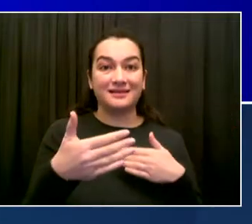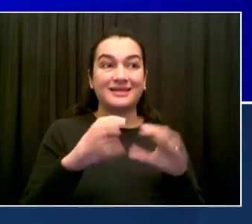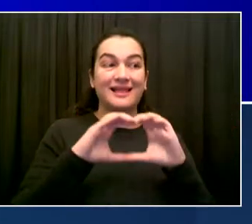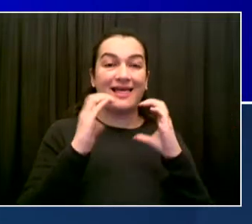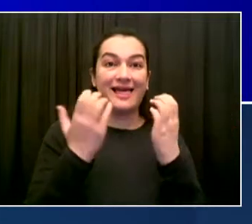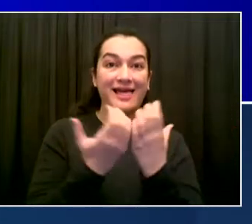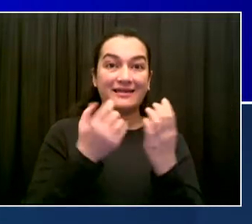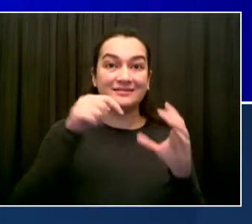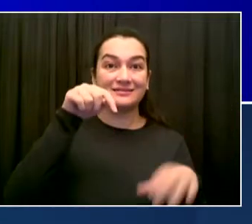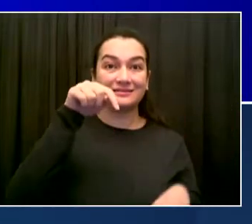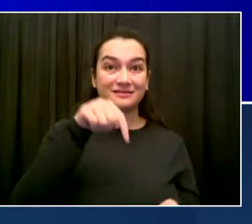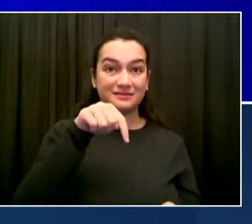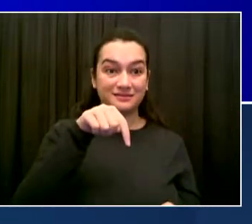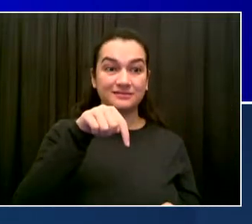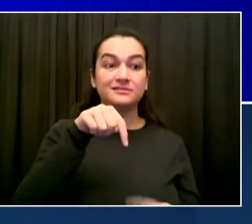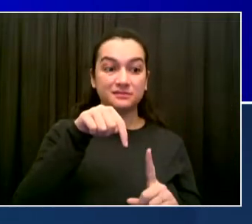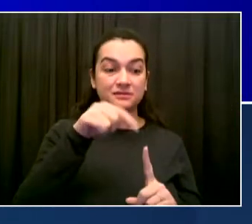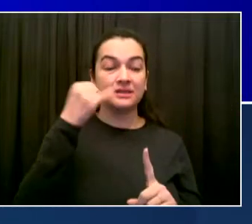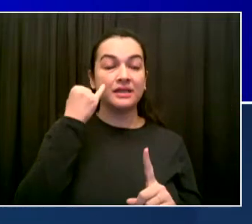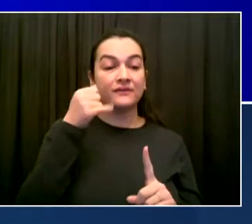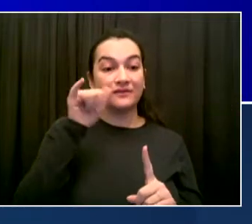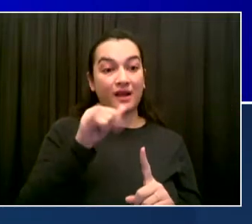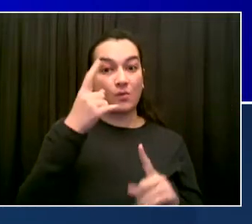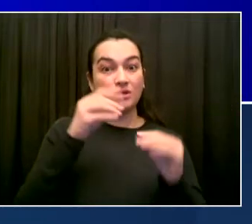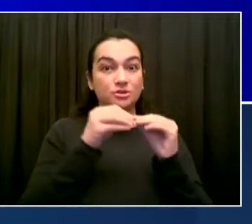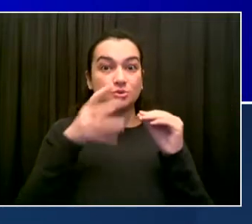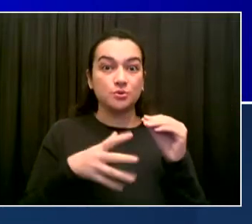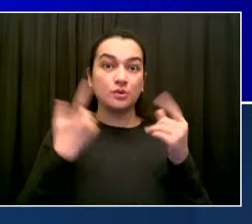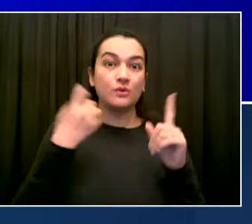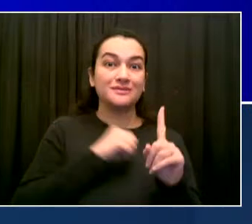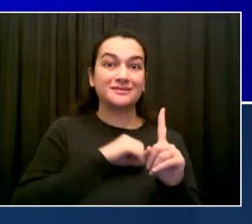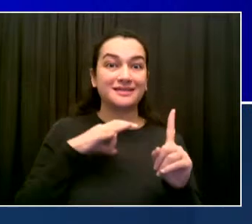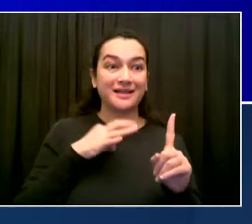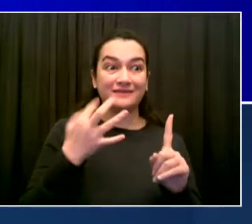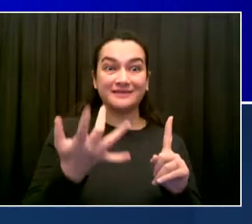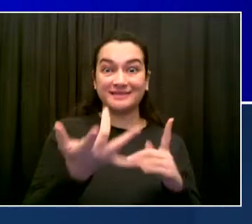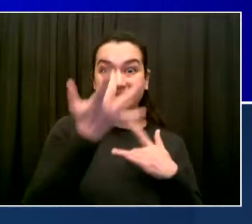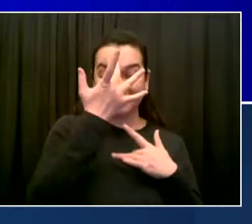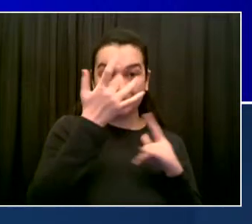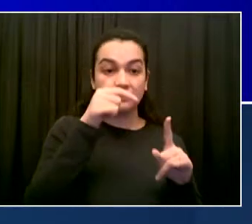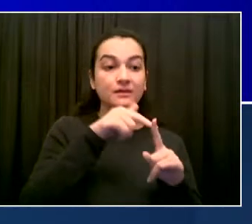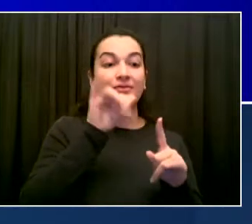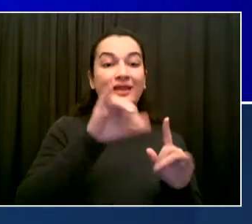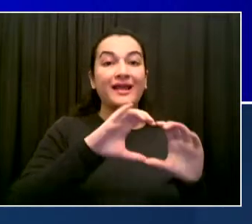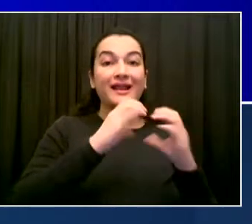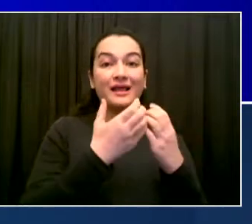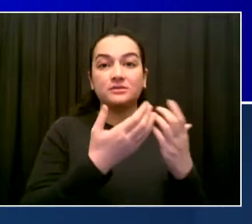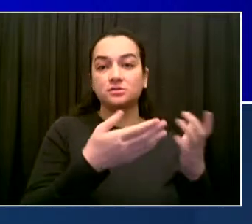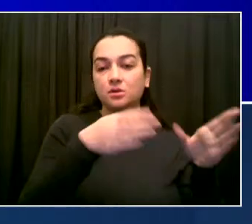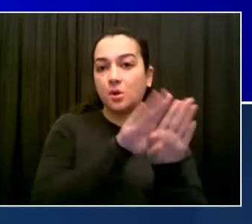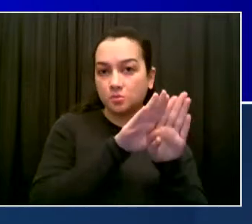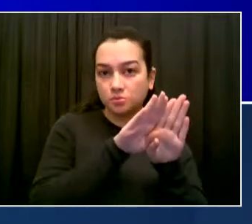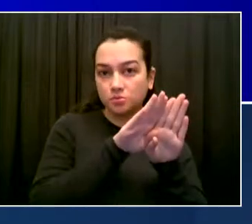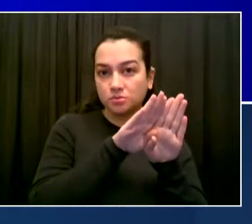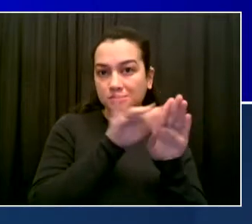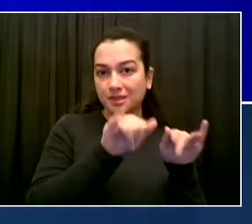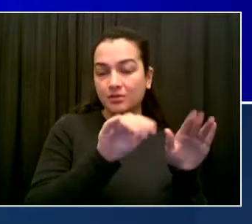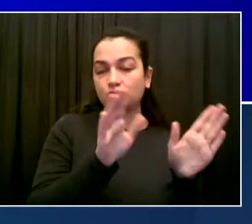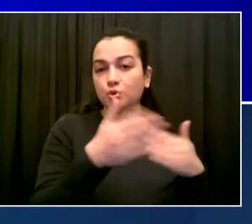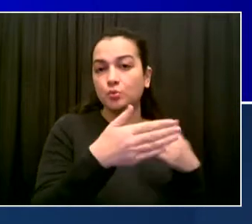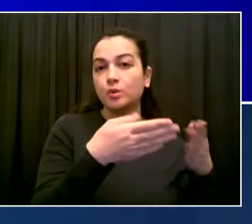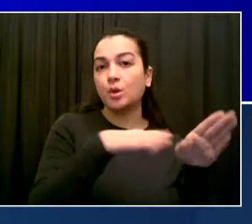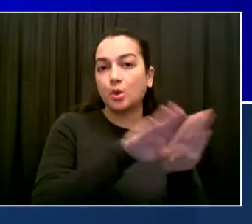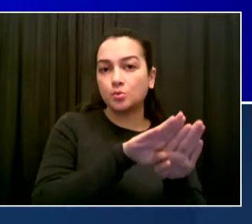in a week, that will lead to an increase in testing, but not a closure. If there's 4 or more cases and they're in